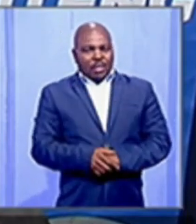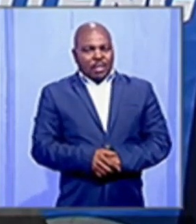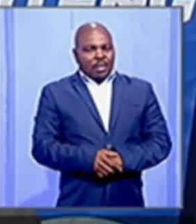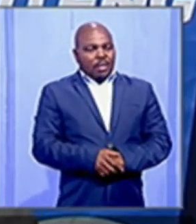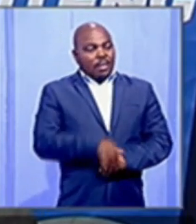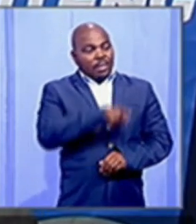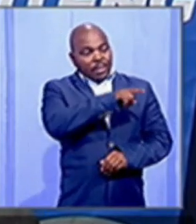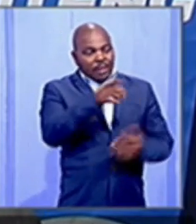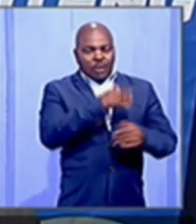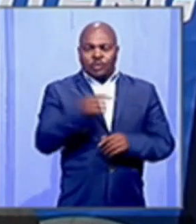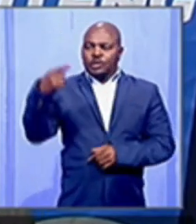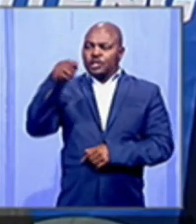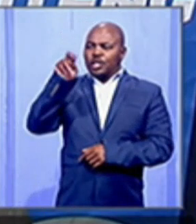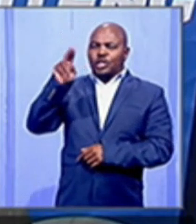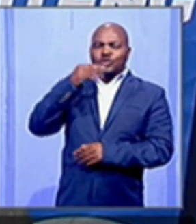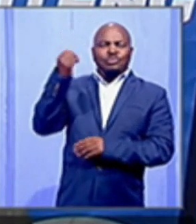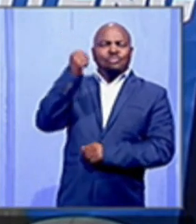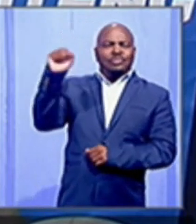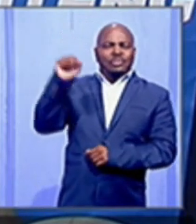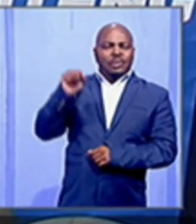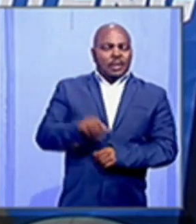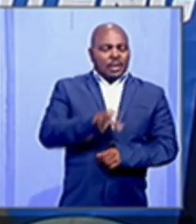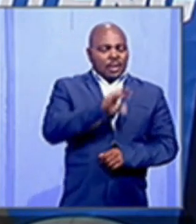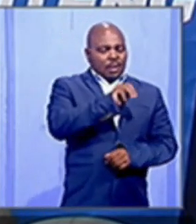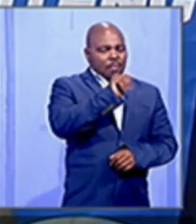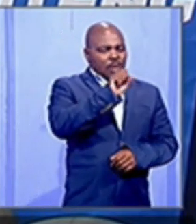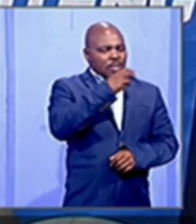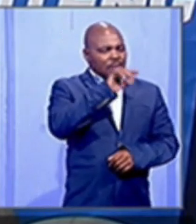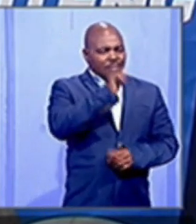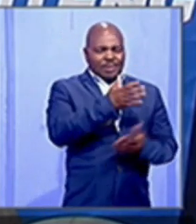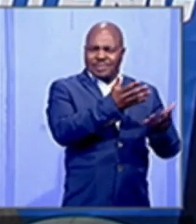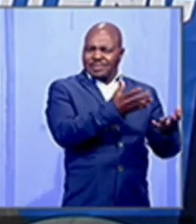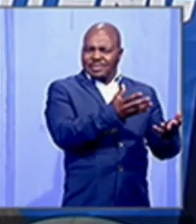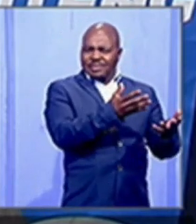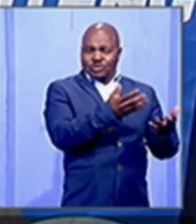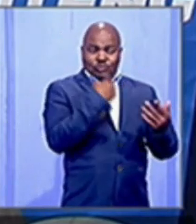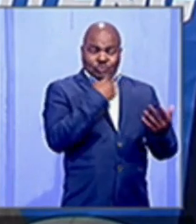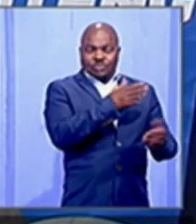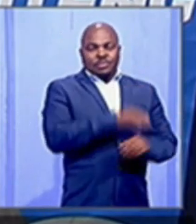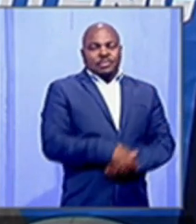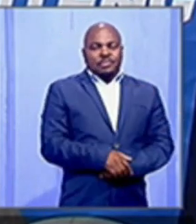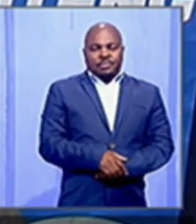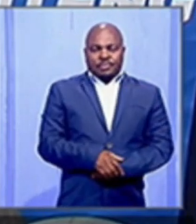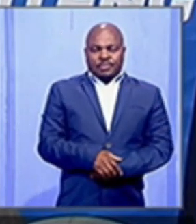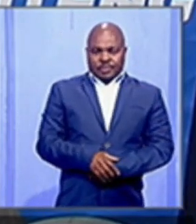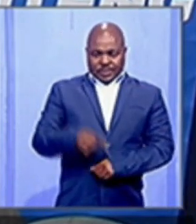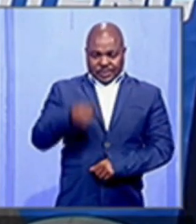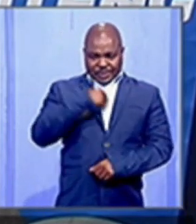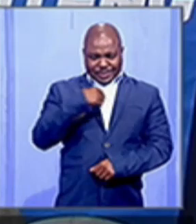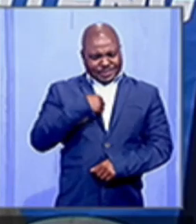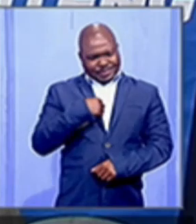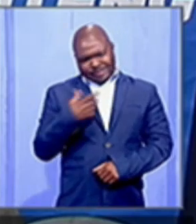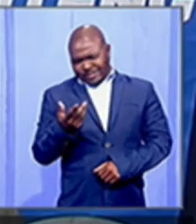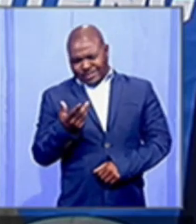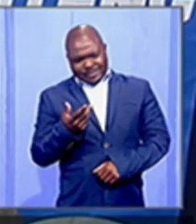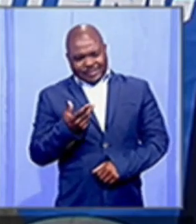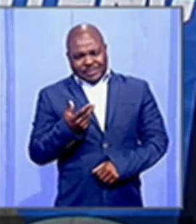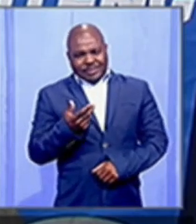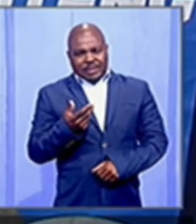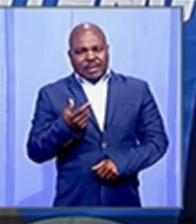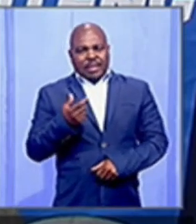GNU. That's what Herman Mashaba has made them. So I would find it very, very difficult